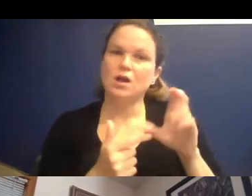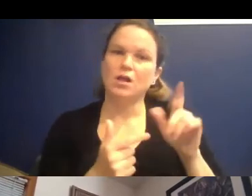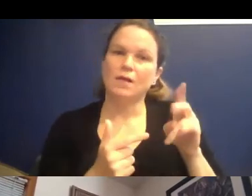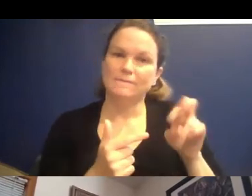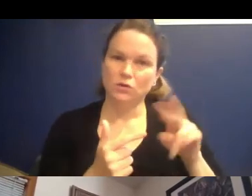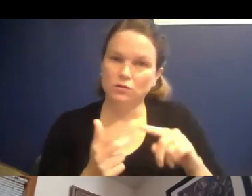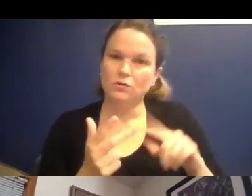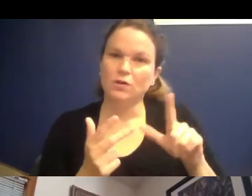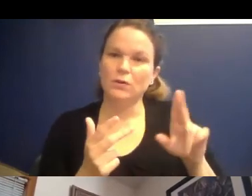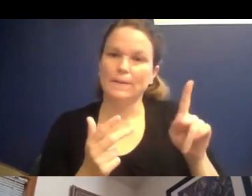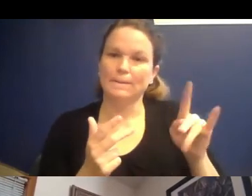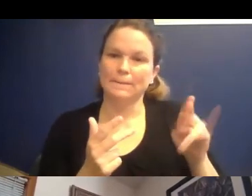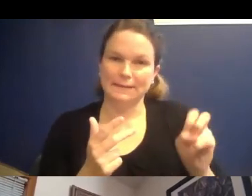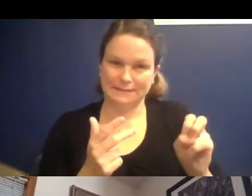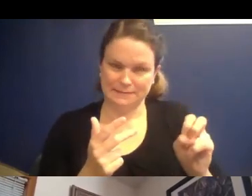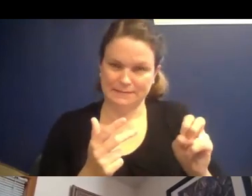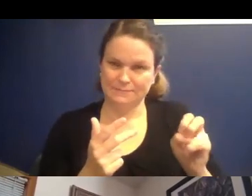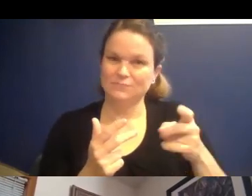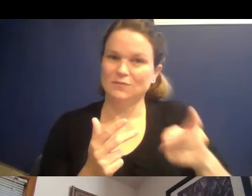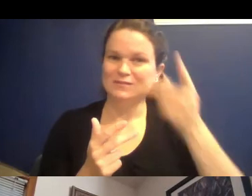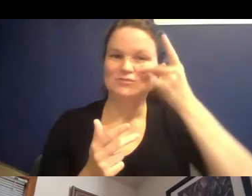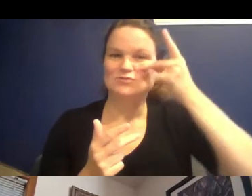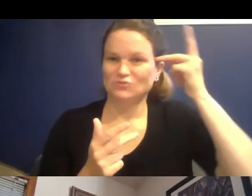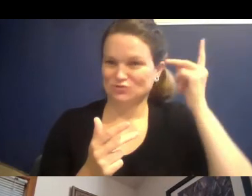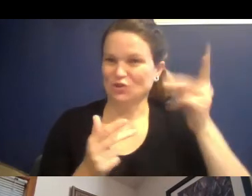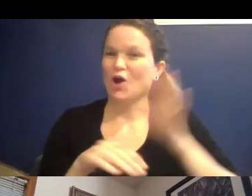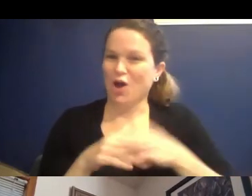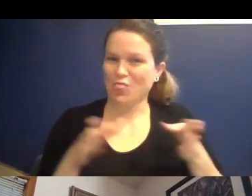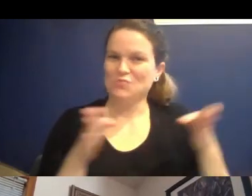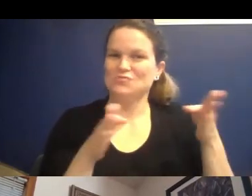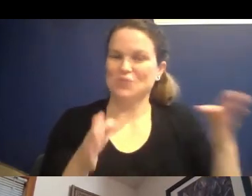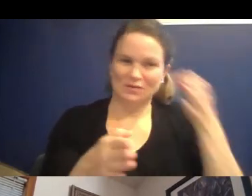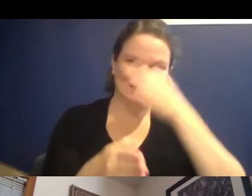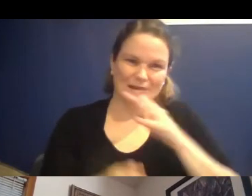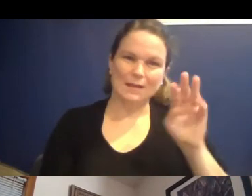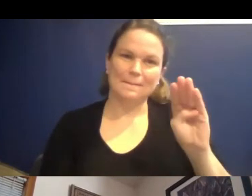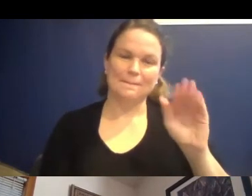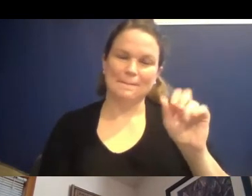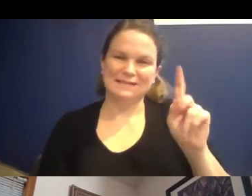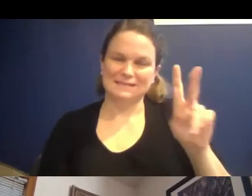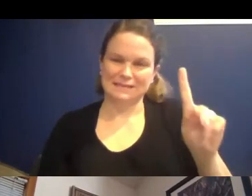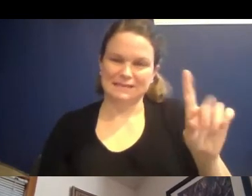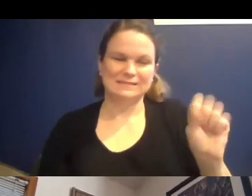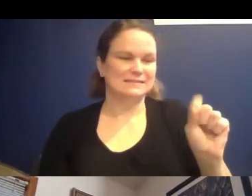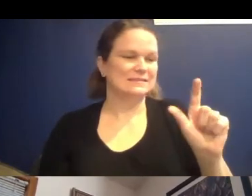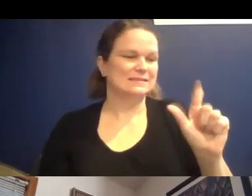butterfly was seen along the roadside at Basket Slough National Wildlife Refuge.